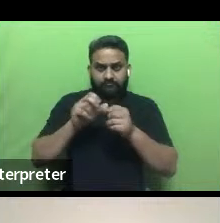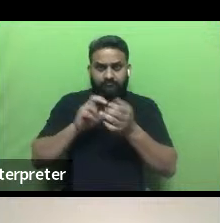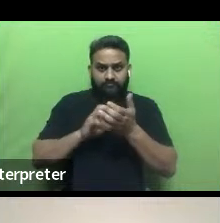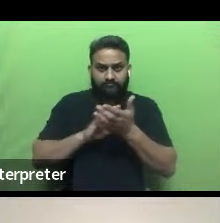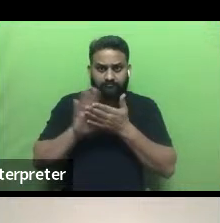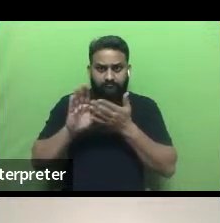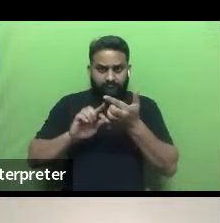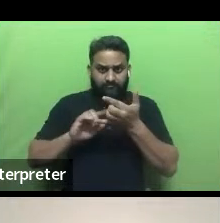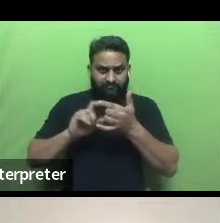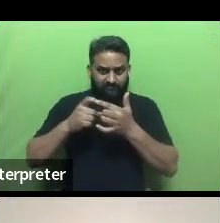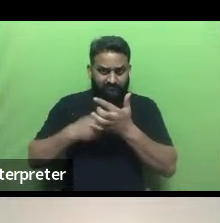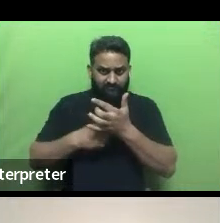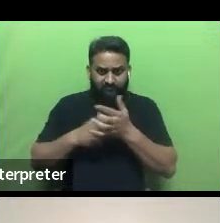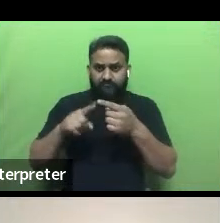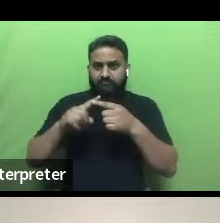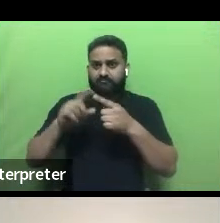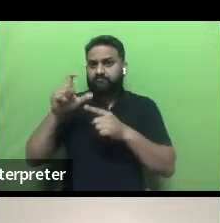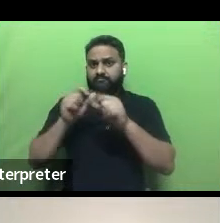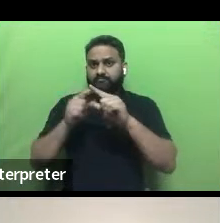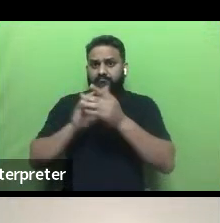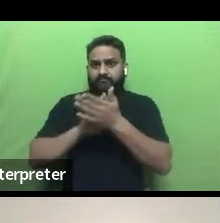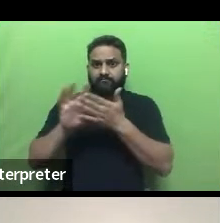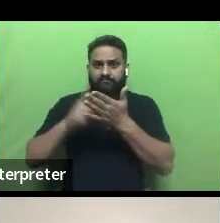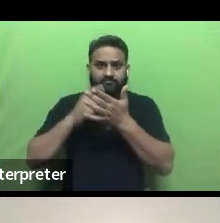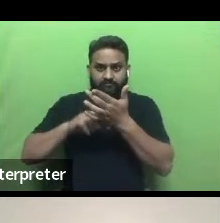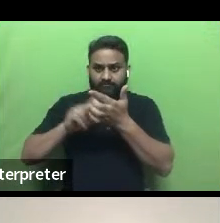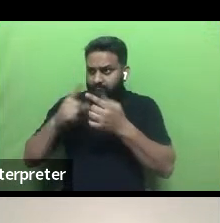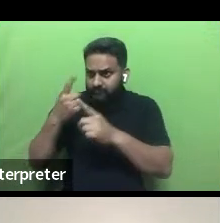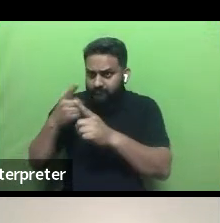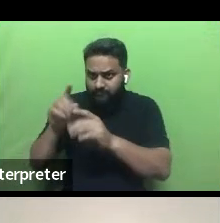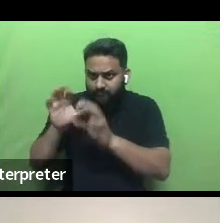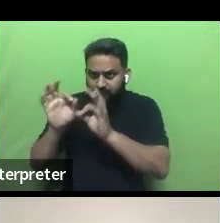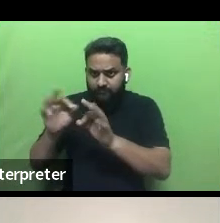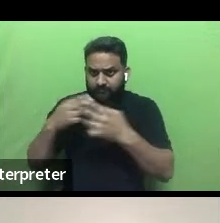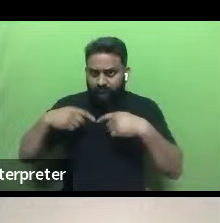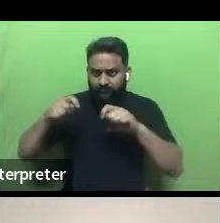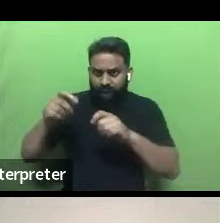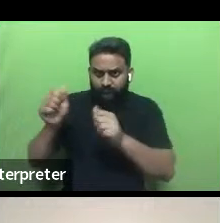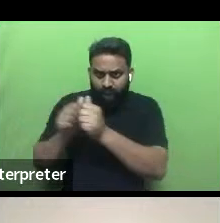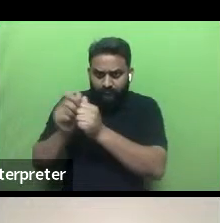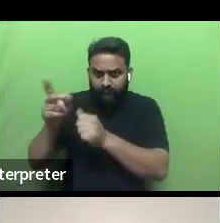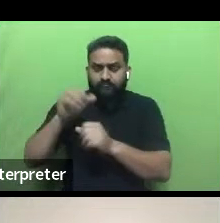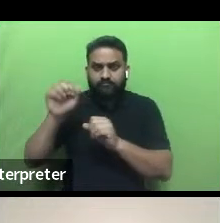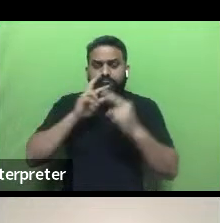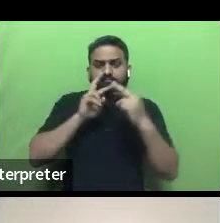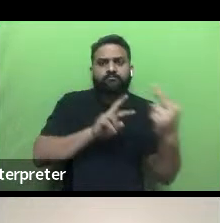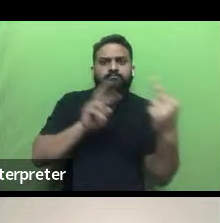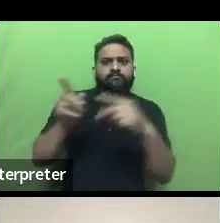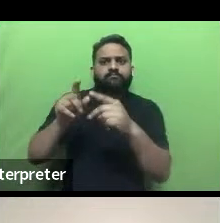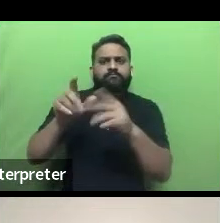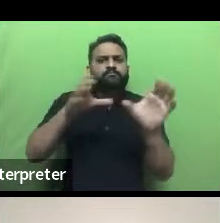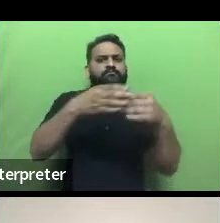substance and Catherine on the jurisdiction. Is that right? And that's correct. For the respondent?